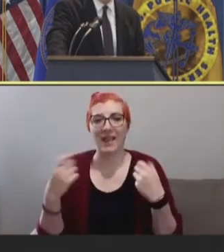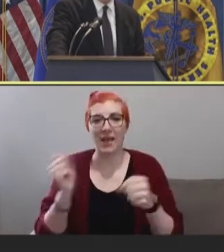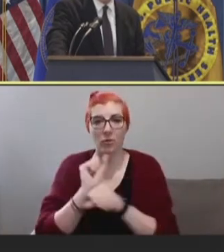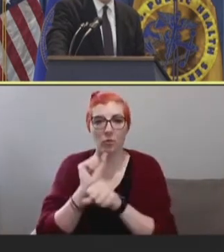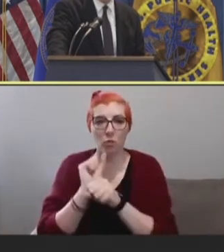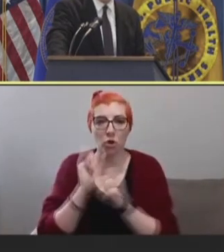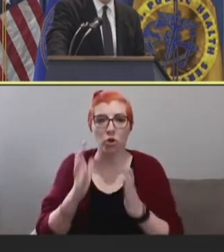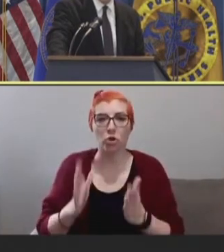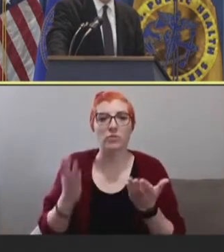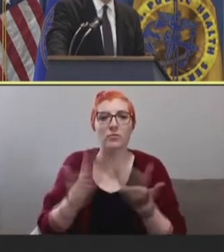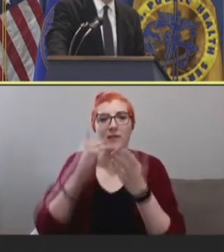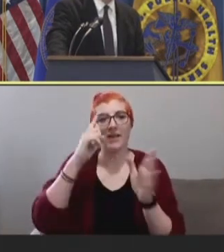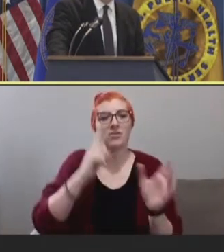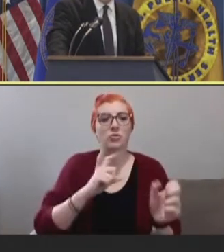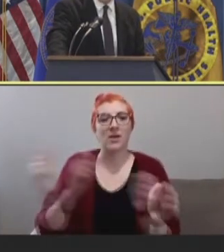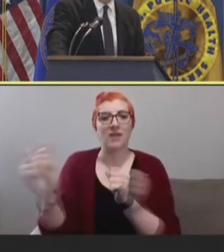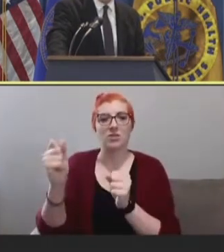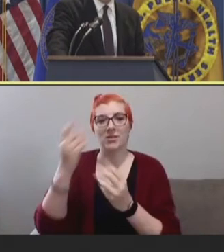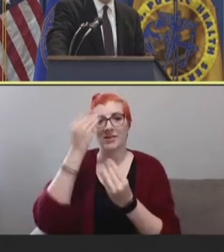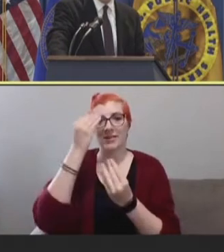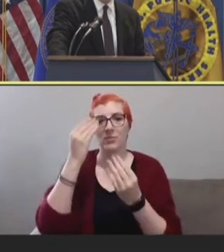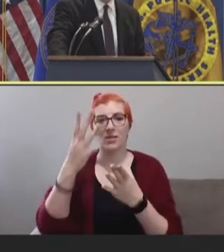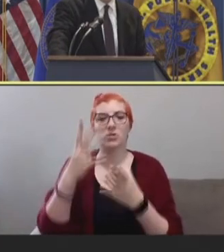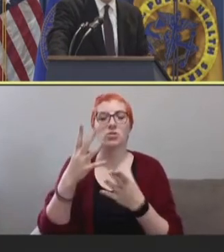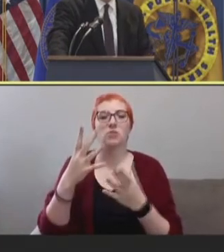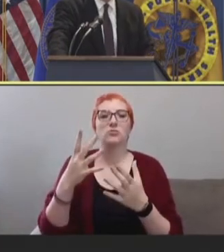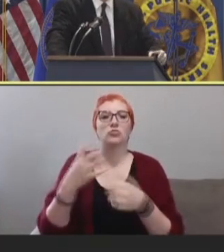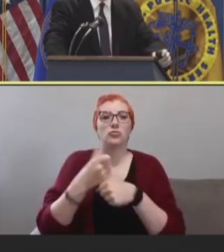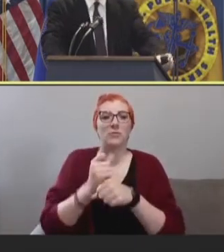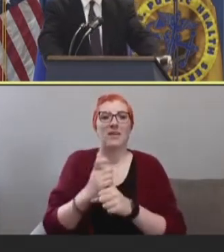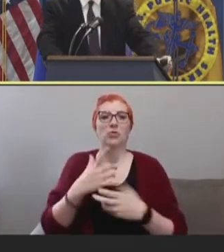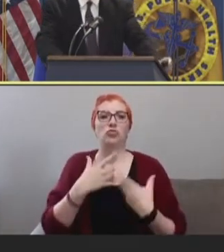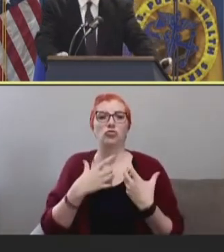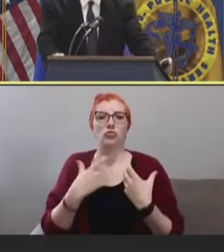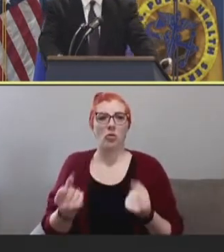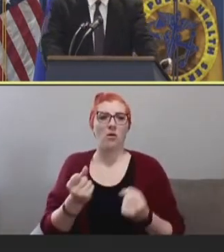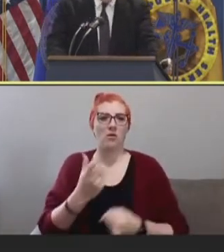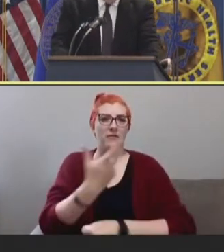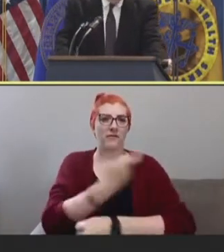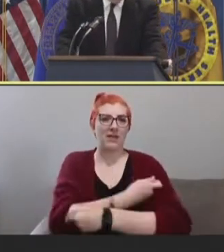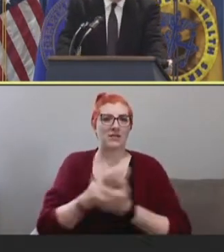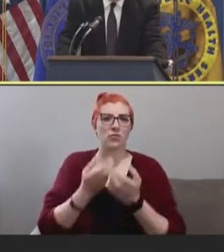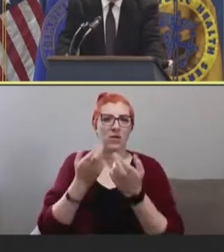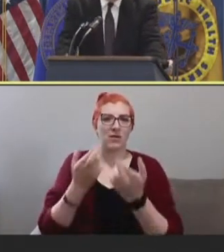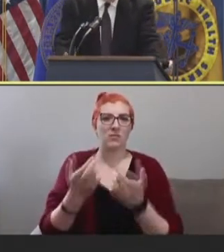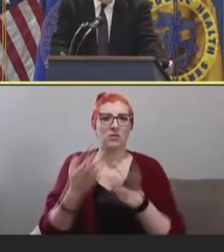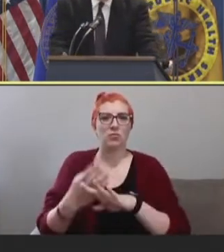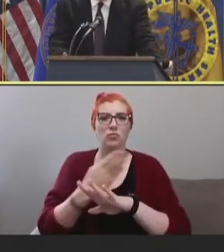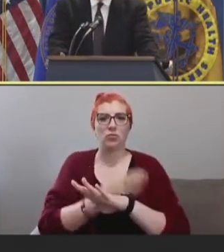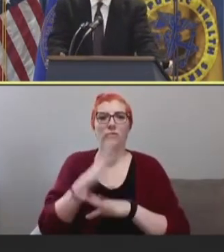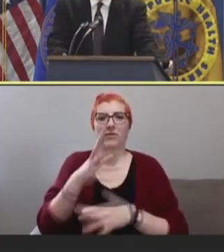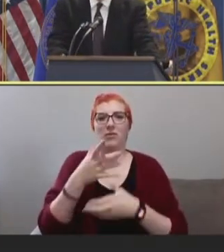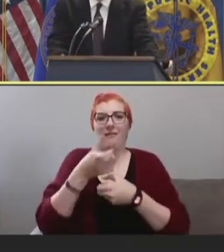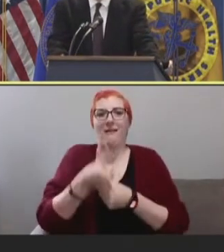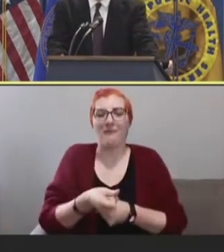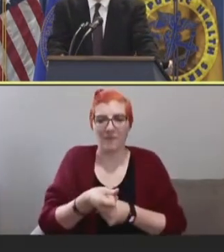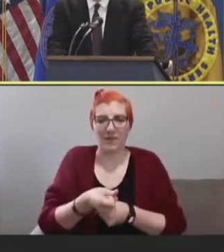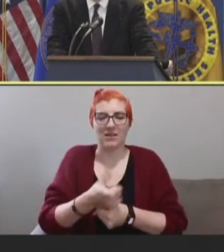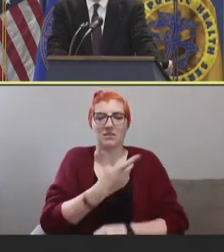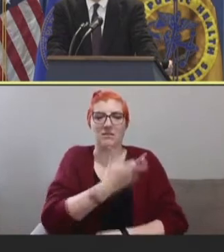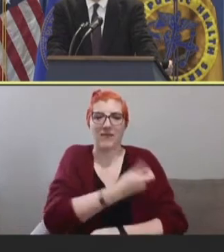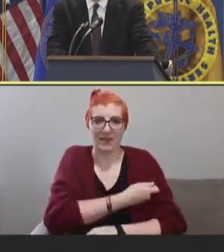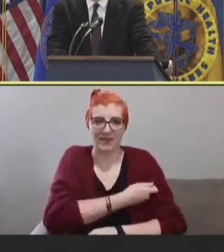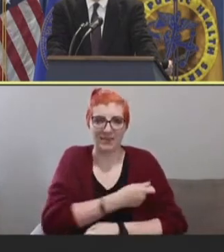vaccine recommendations and improve their confidence in vaccines and vaccination. And this is really in recognition